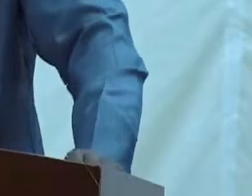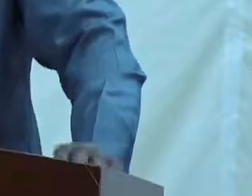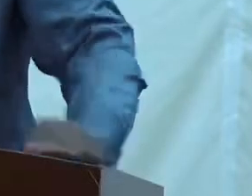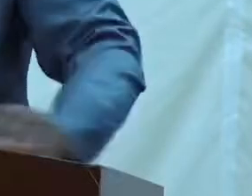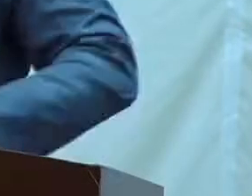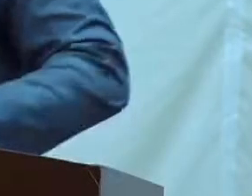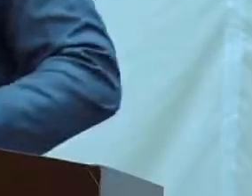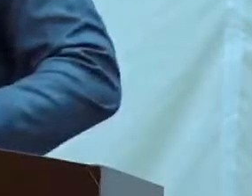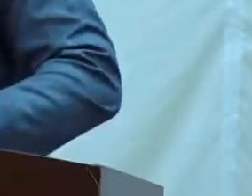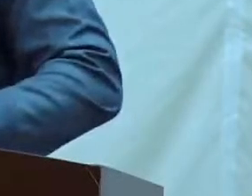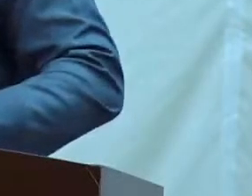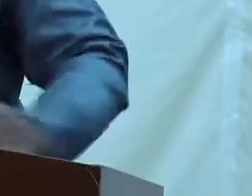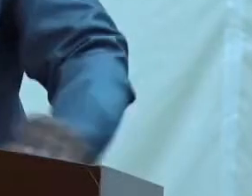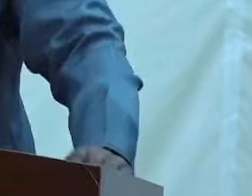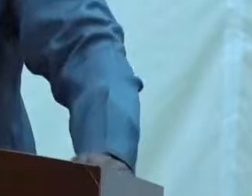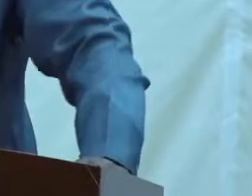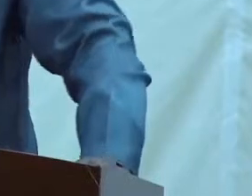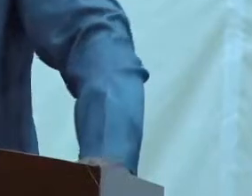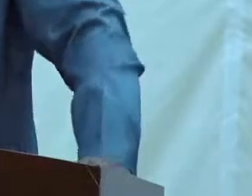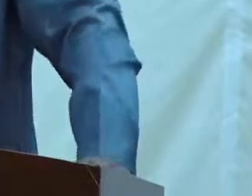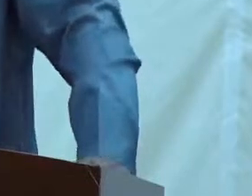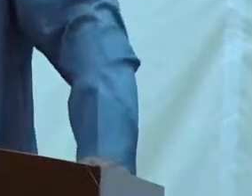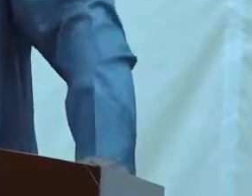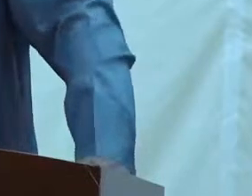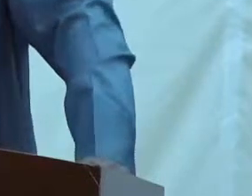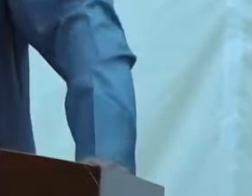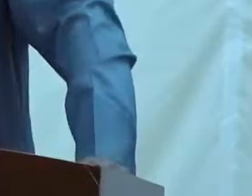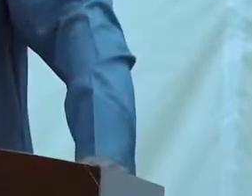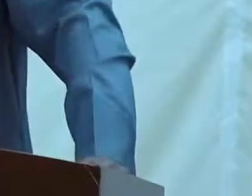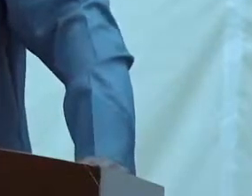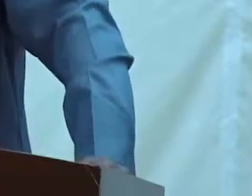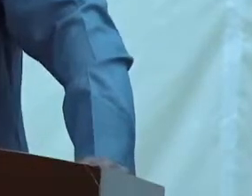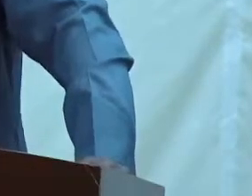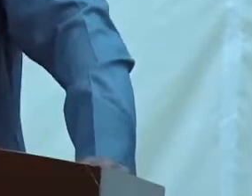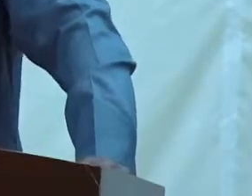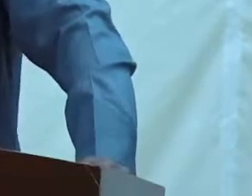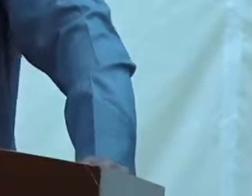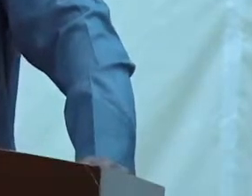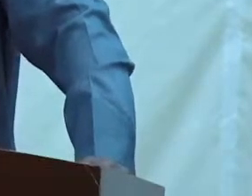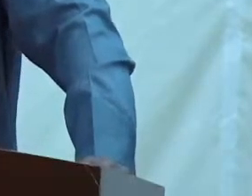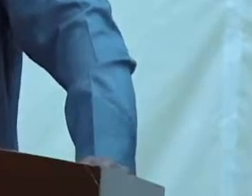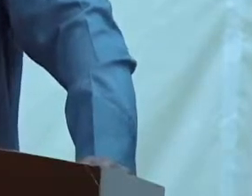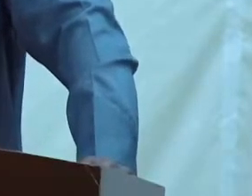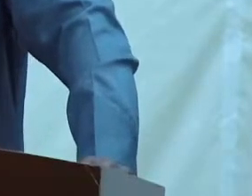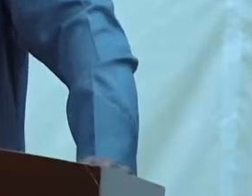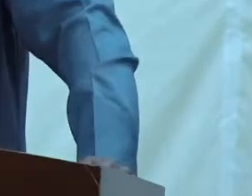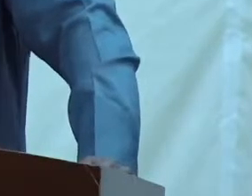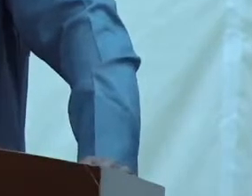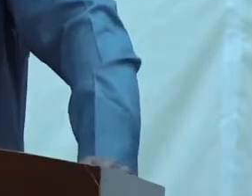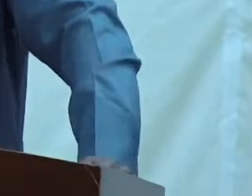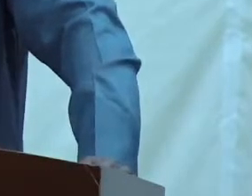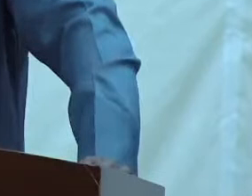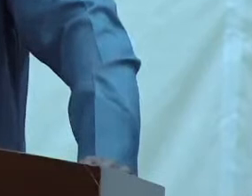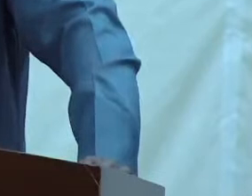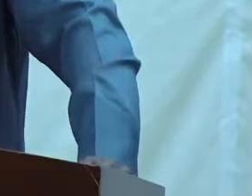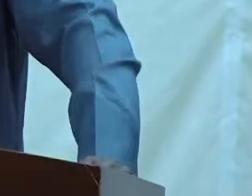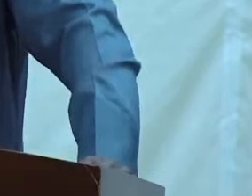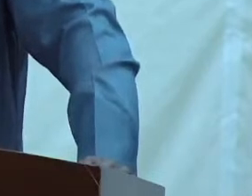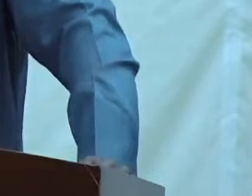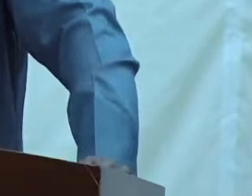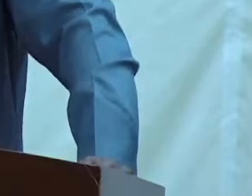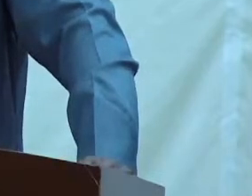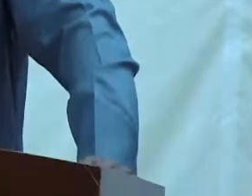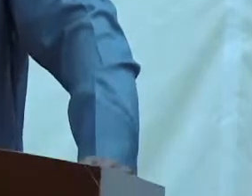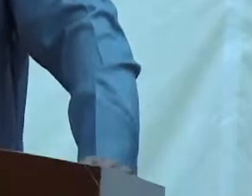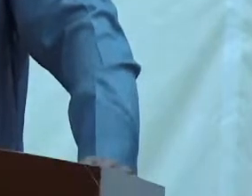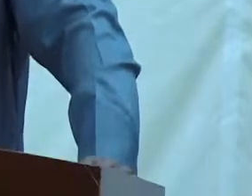it's noted that 87% of the world's population now live in countries rated as closed, repressed,